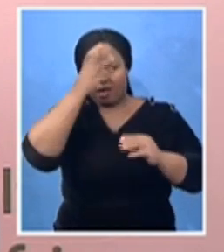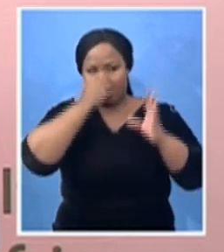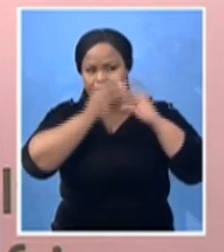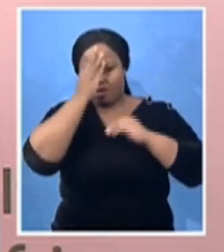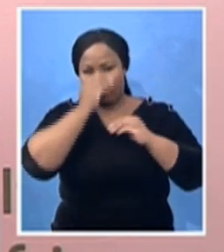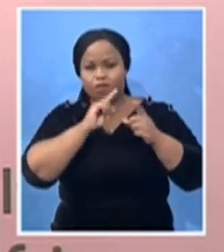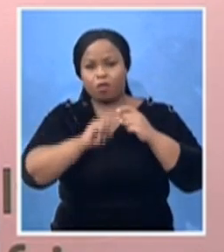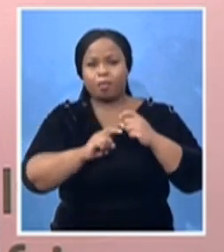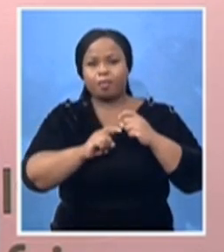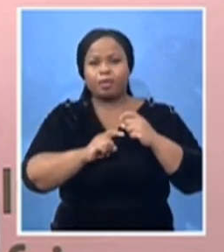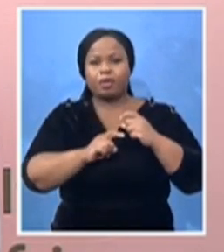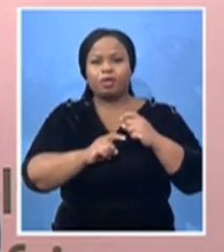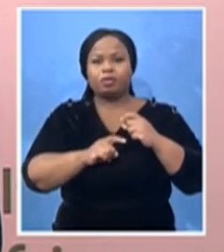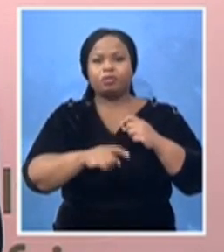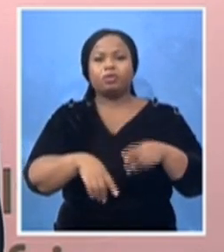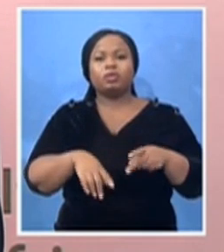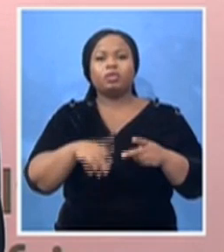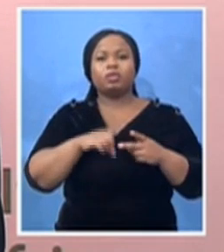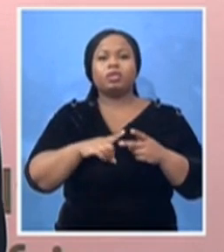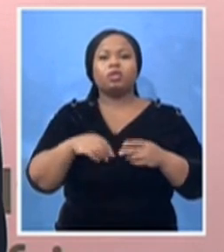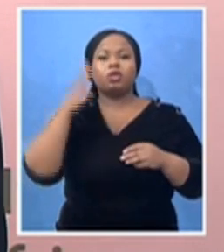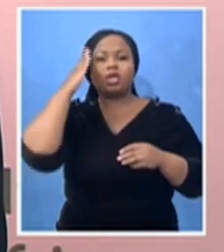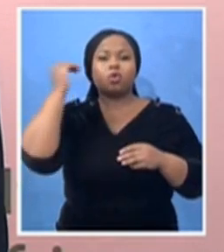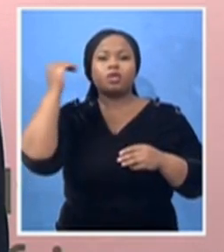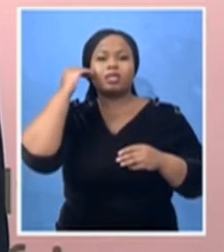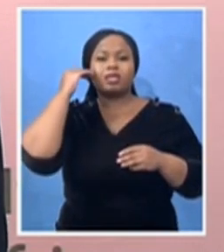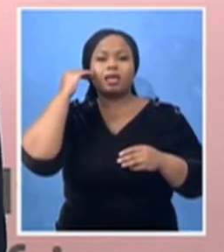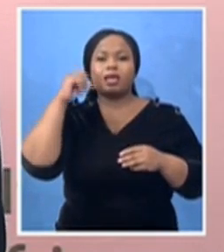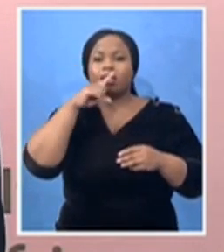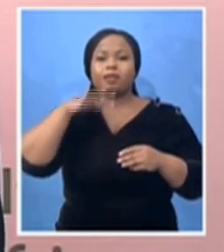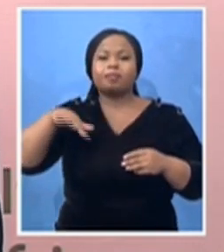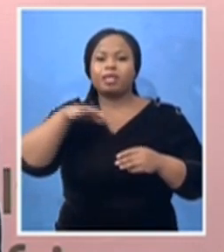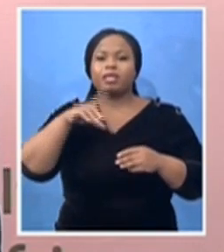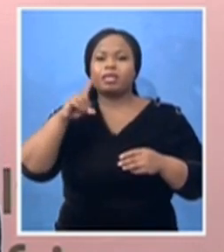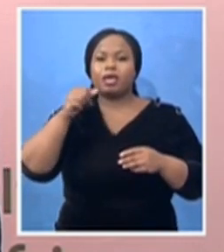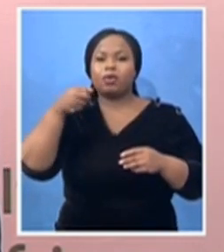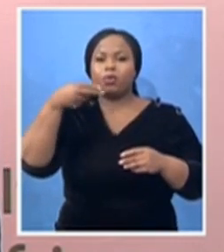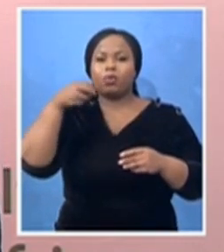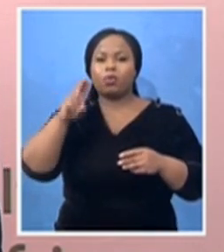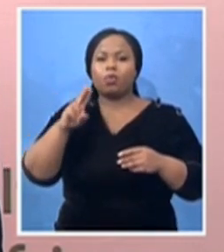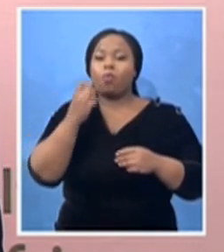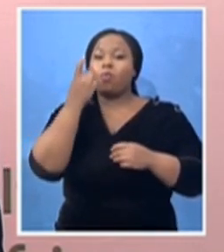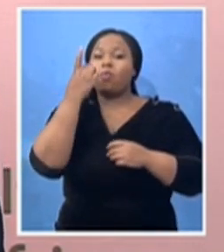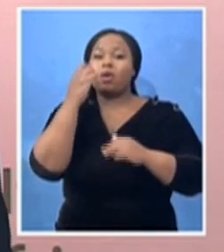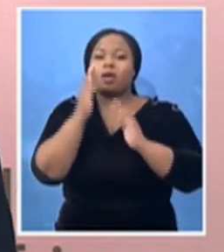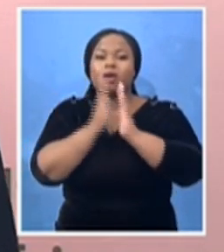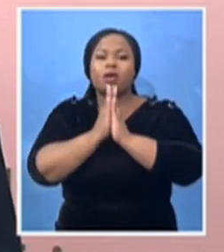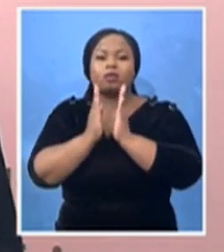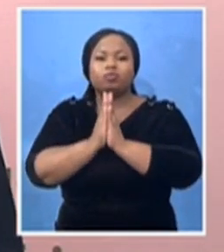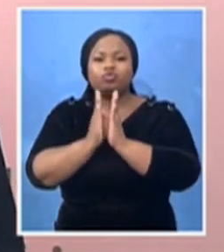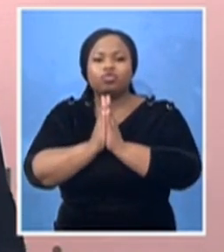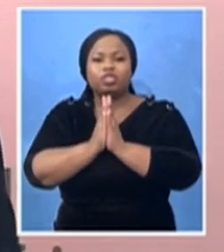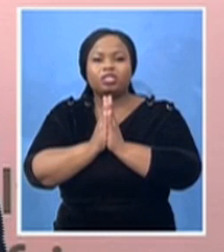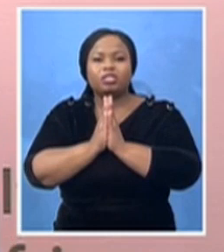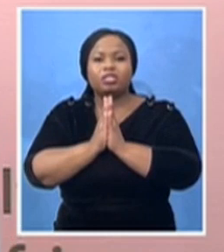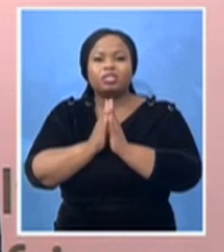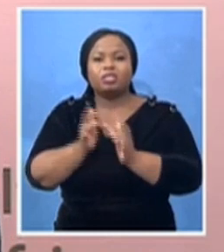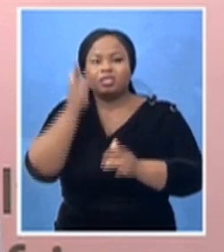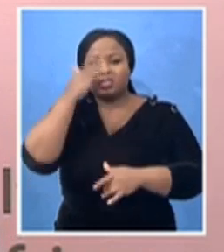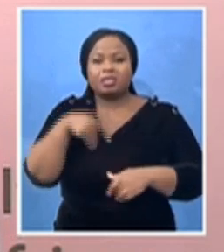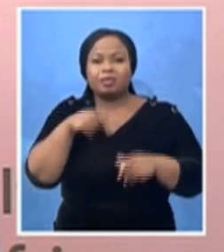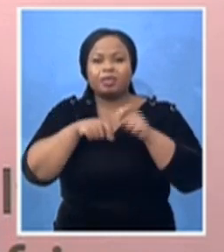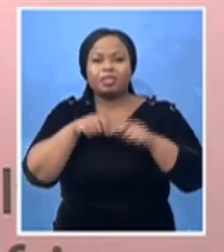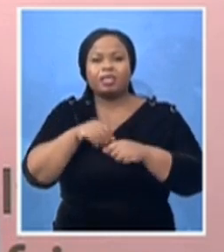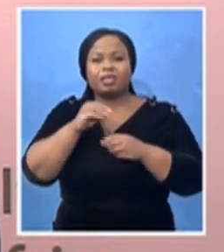Korea, where in one church setting, patient number 31 generated so much of infection